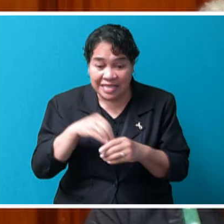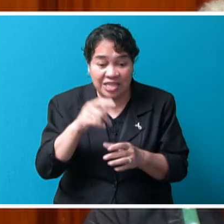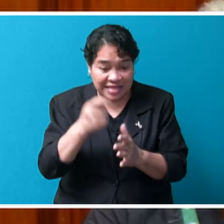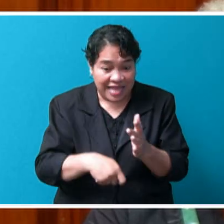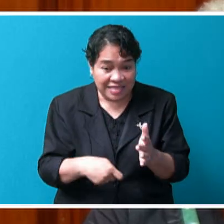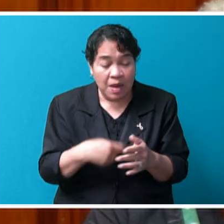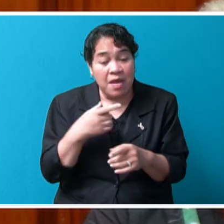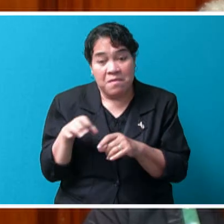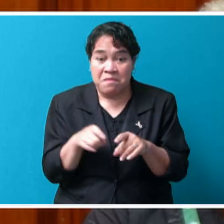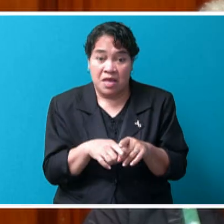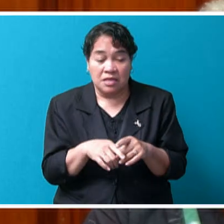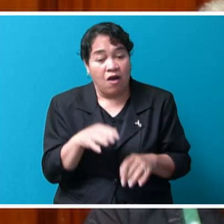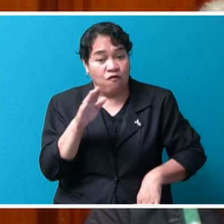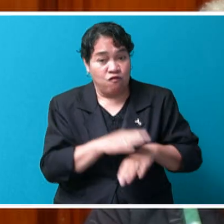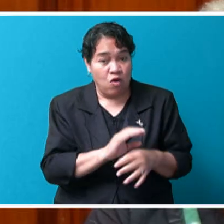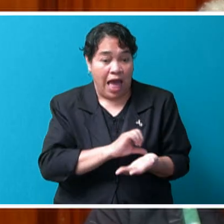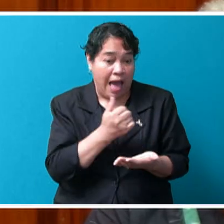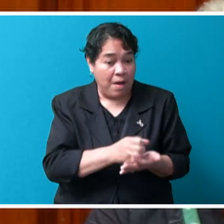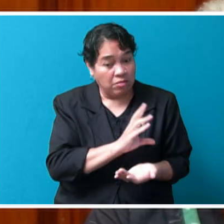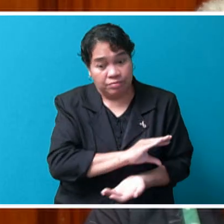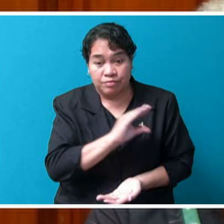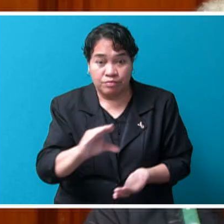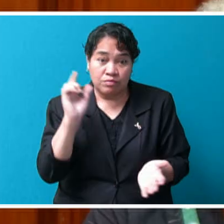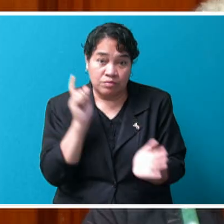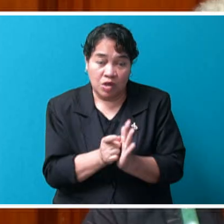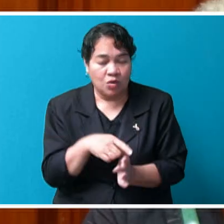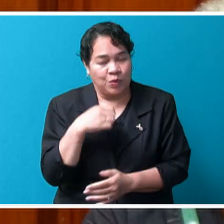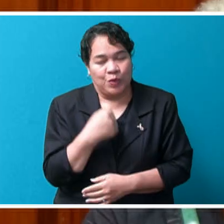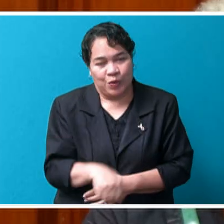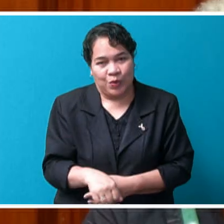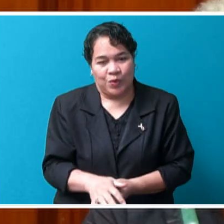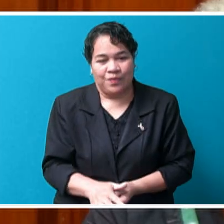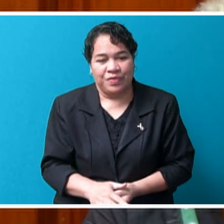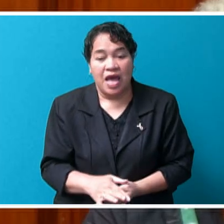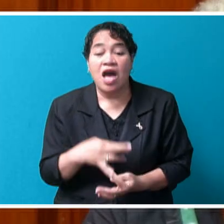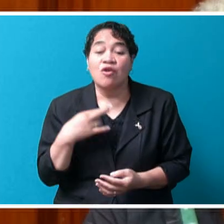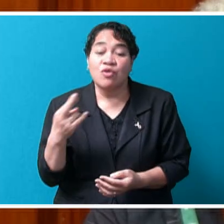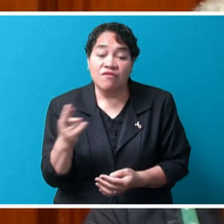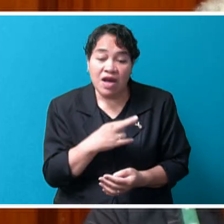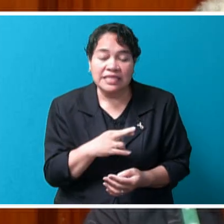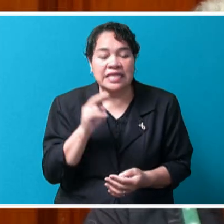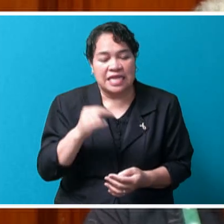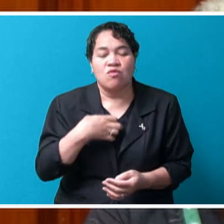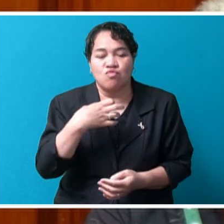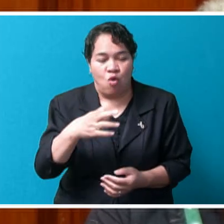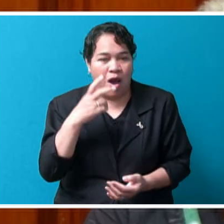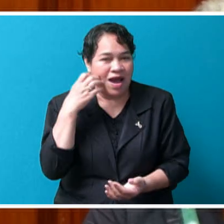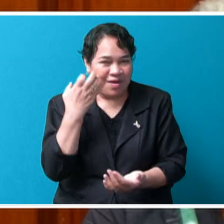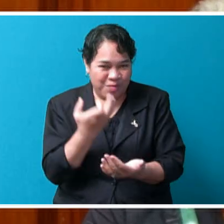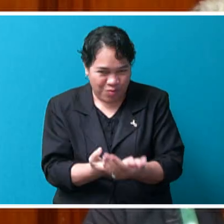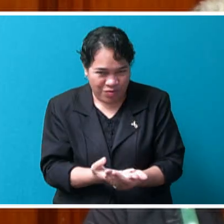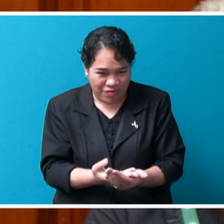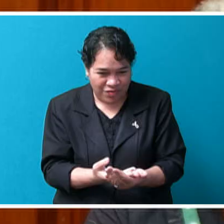automatically mean that the full amount is immediately payable. Refunds may require further verification,